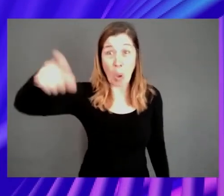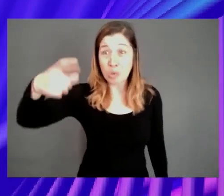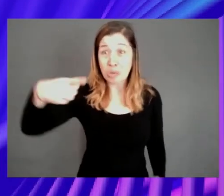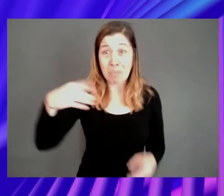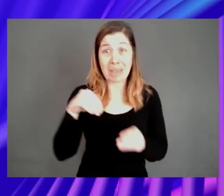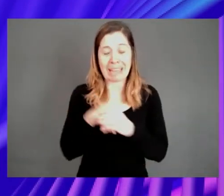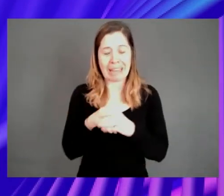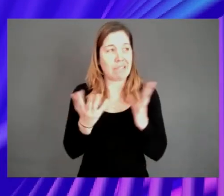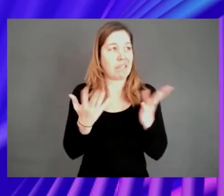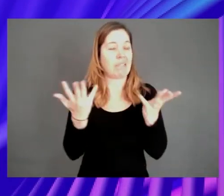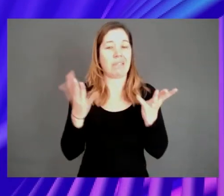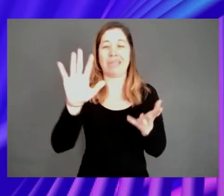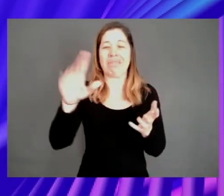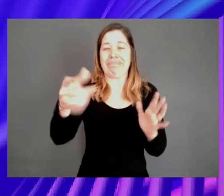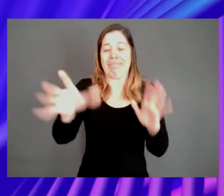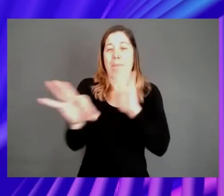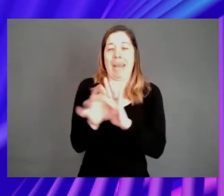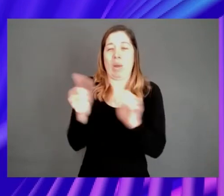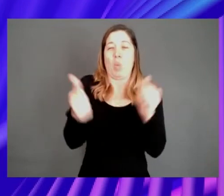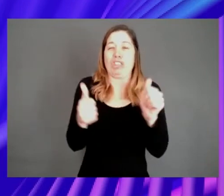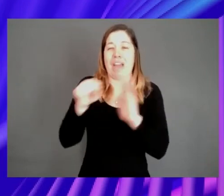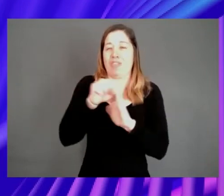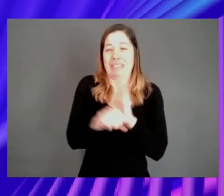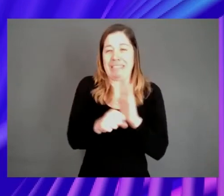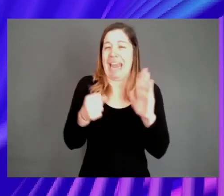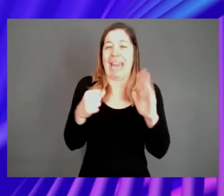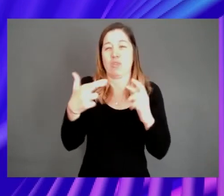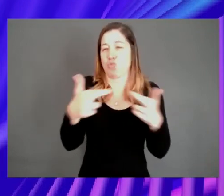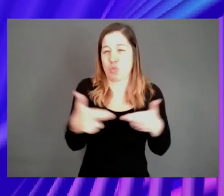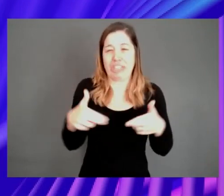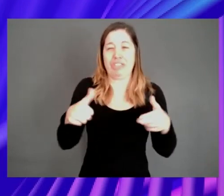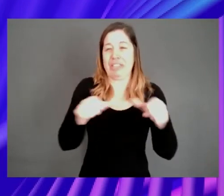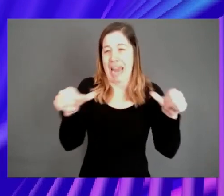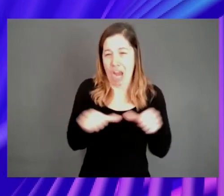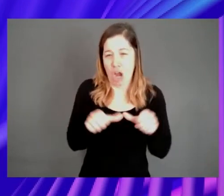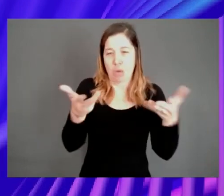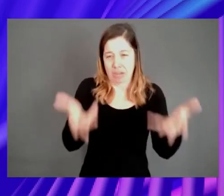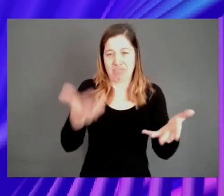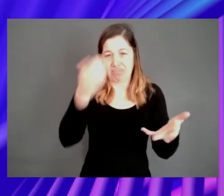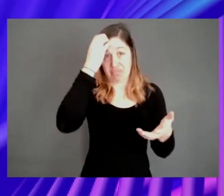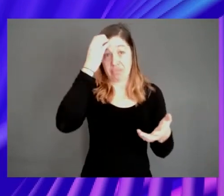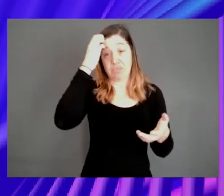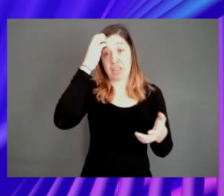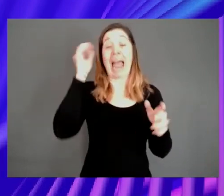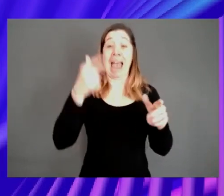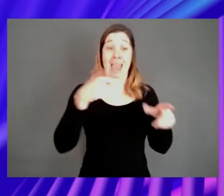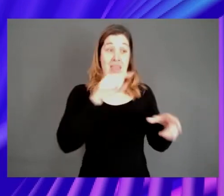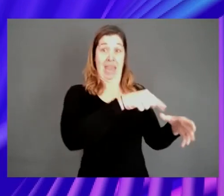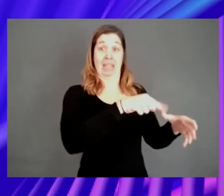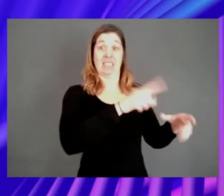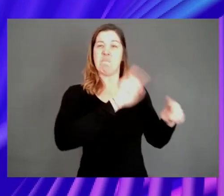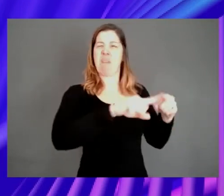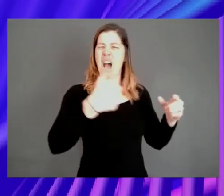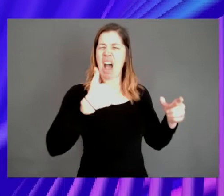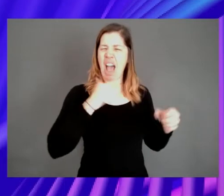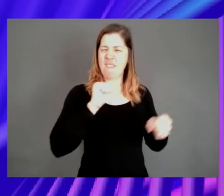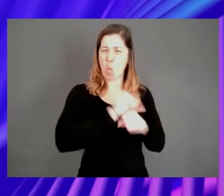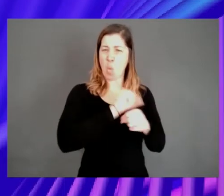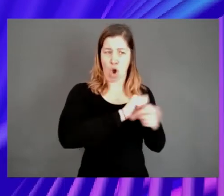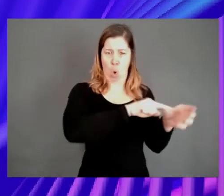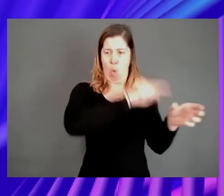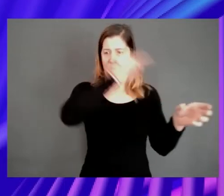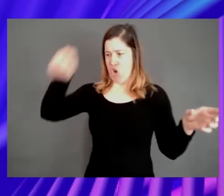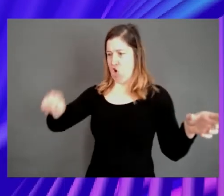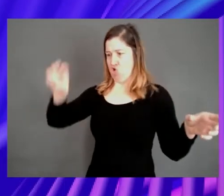your geography, and I want to make sure I have access to that geography from there, but I've got some other workloads that may be in the European regions that need to keep